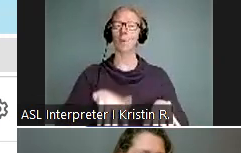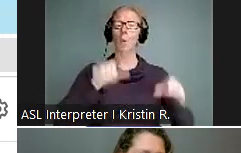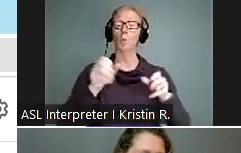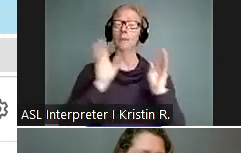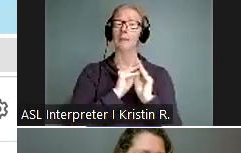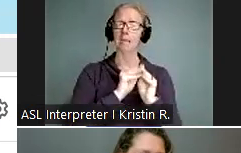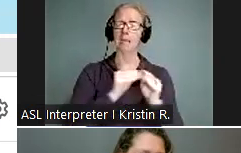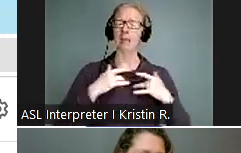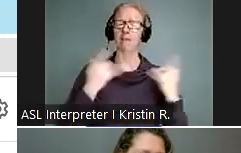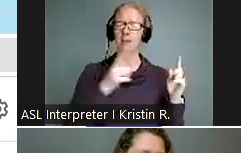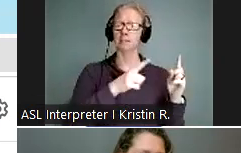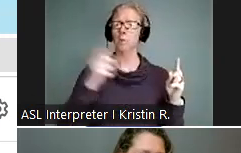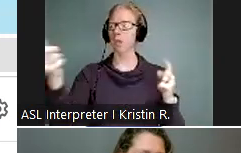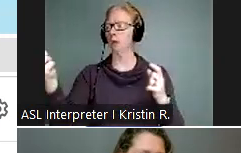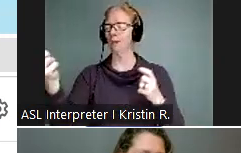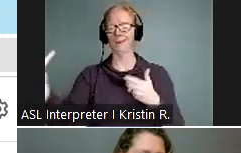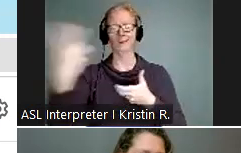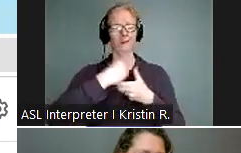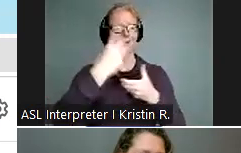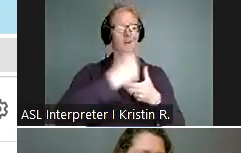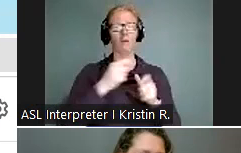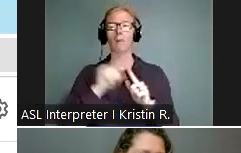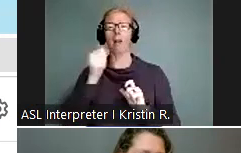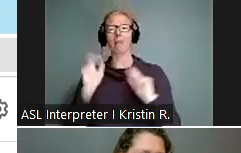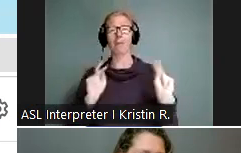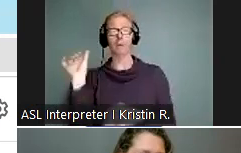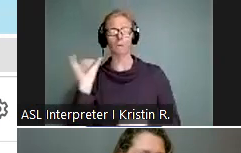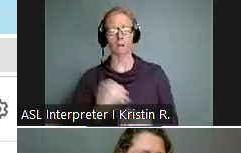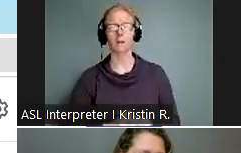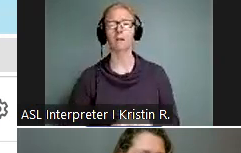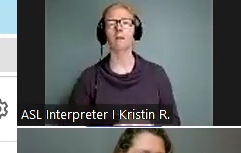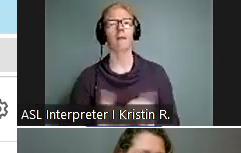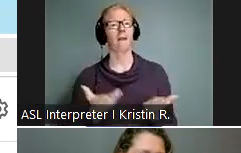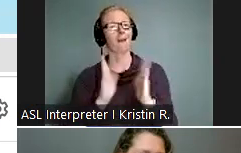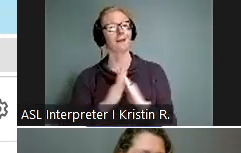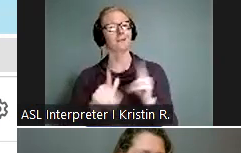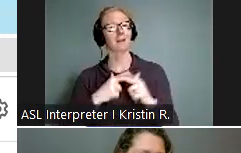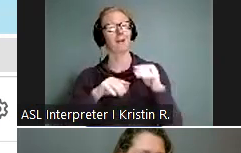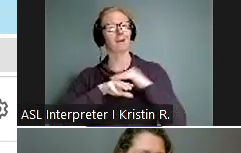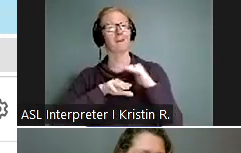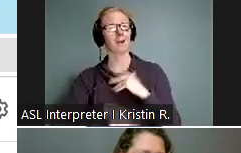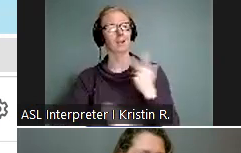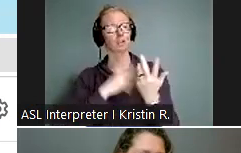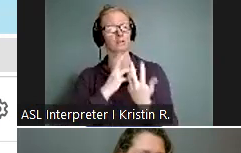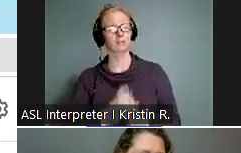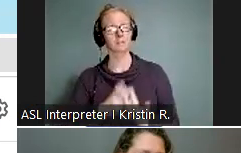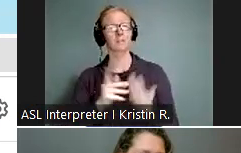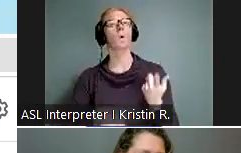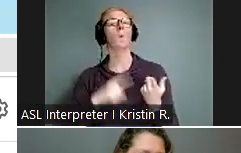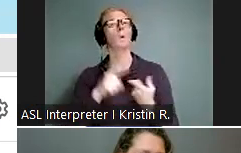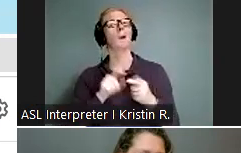These are pulled from other resources as well. So things like asking about accommodations when you send out